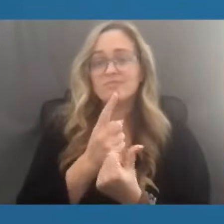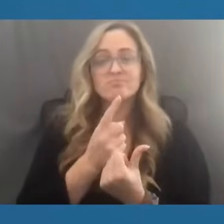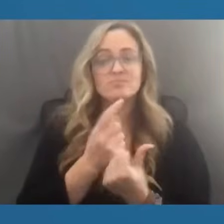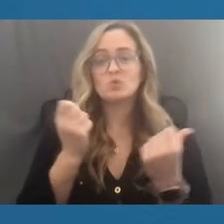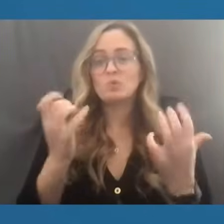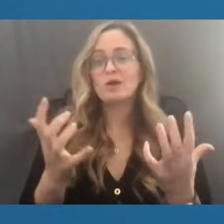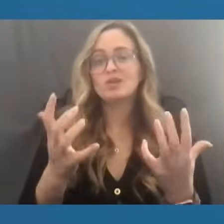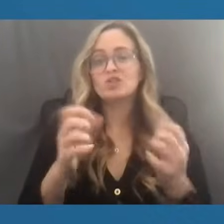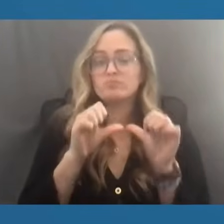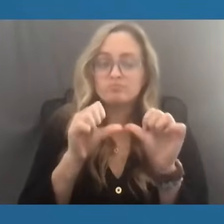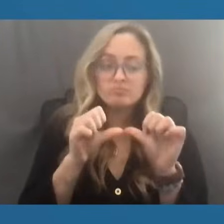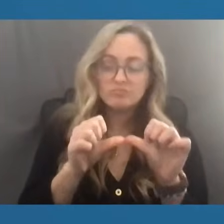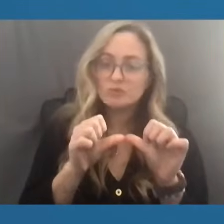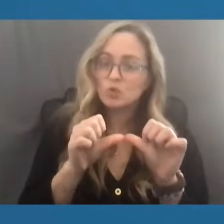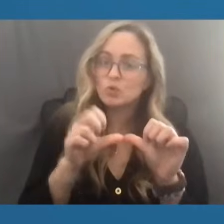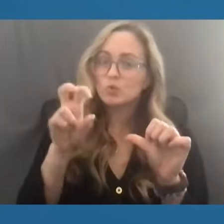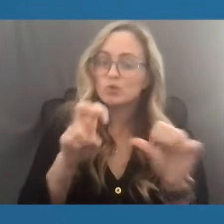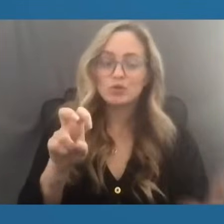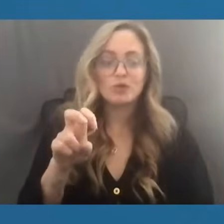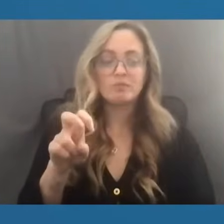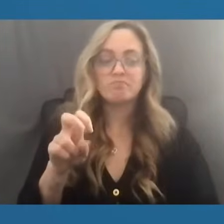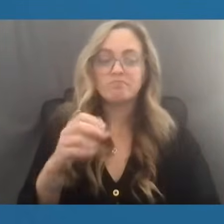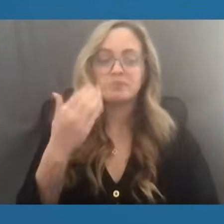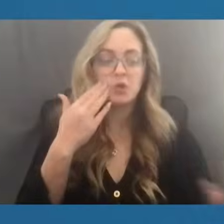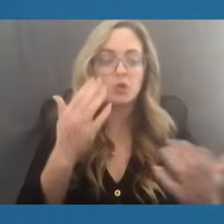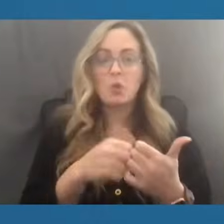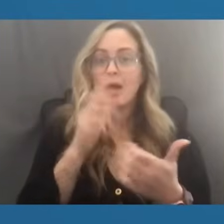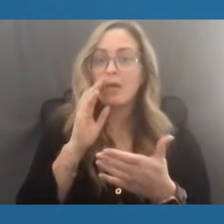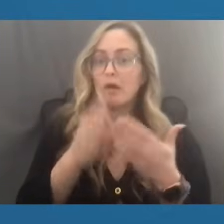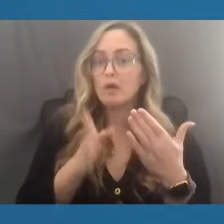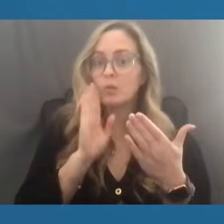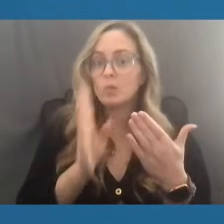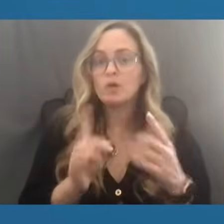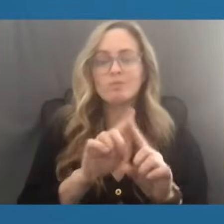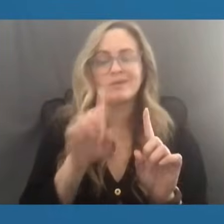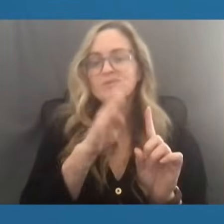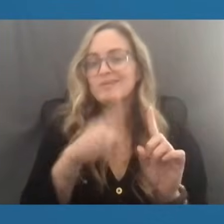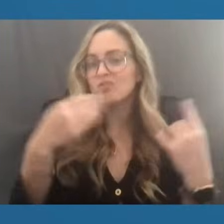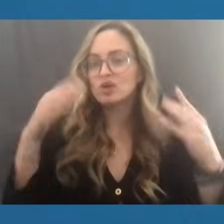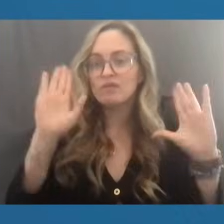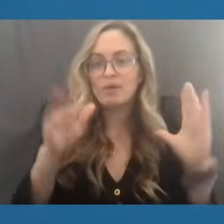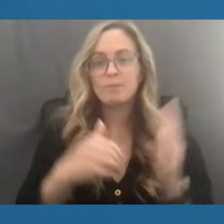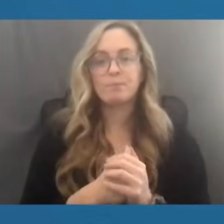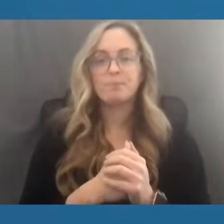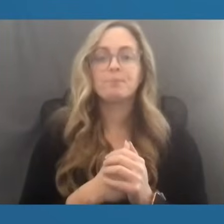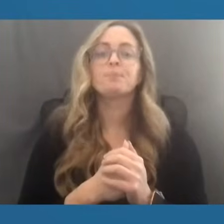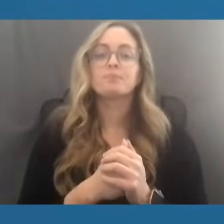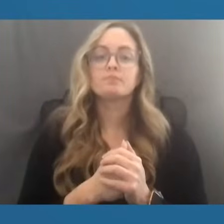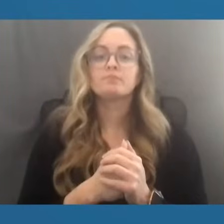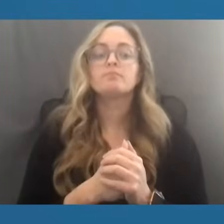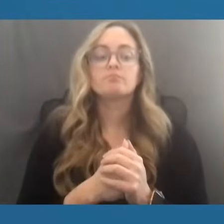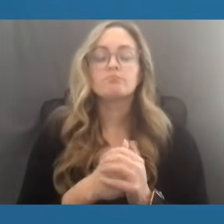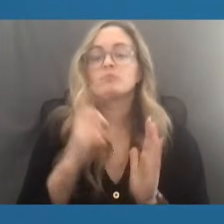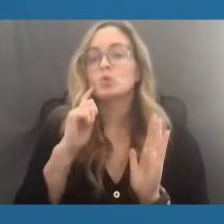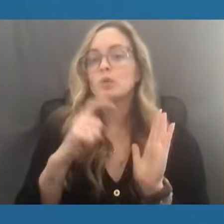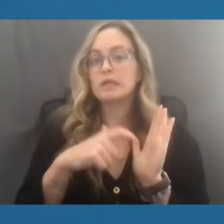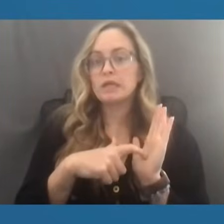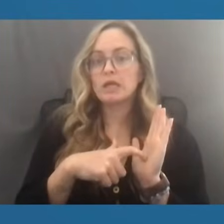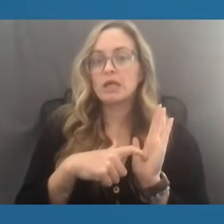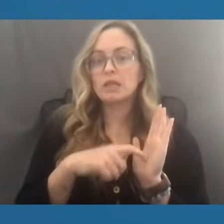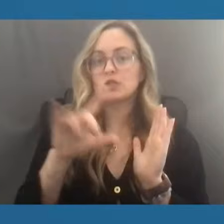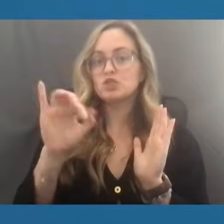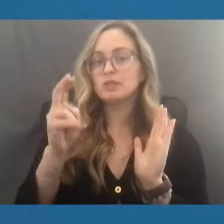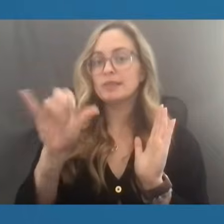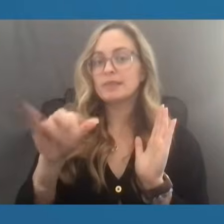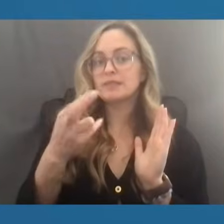they continued on a journey, not knowing how it would end, but they never gave up. So let me acknowledge Lindsay Wright,